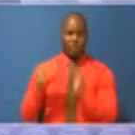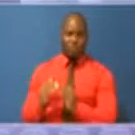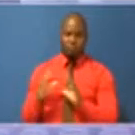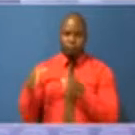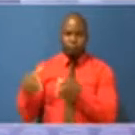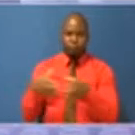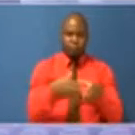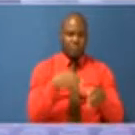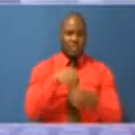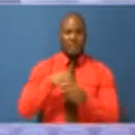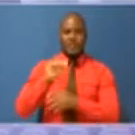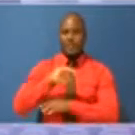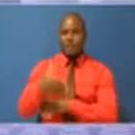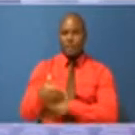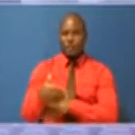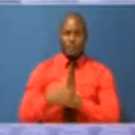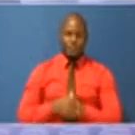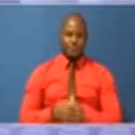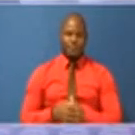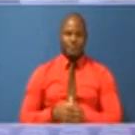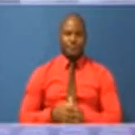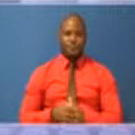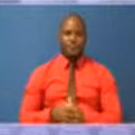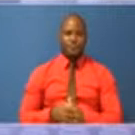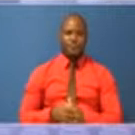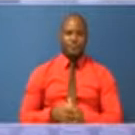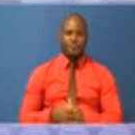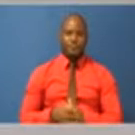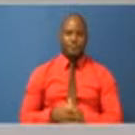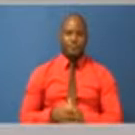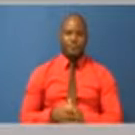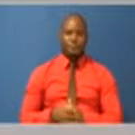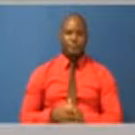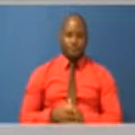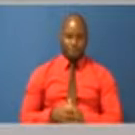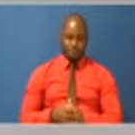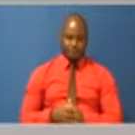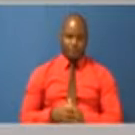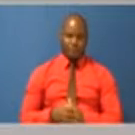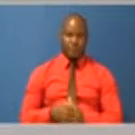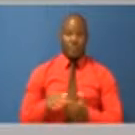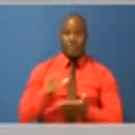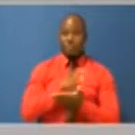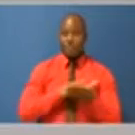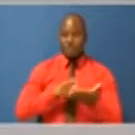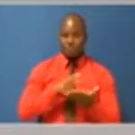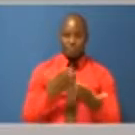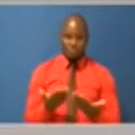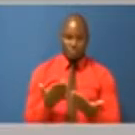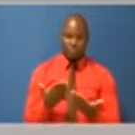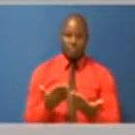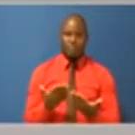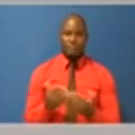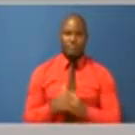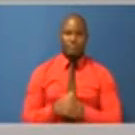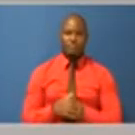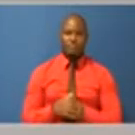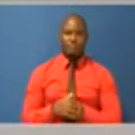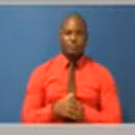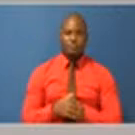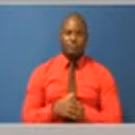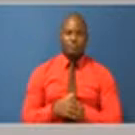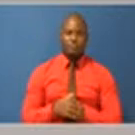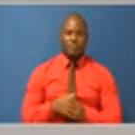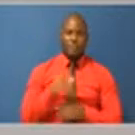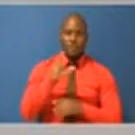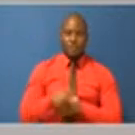congestion in the city okay um so the question is based on supply being too low